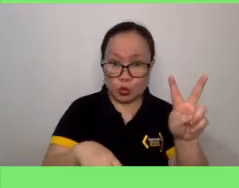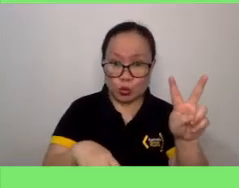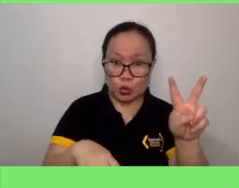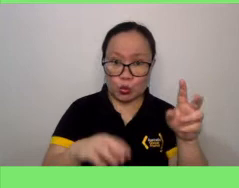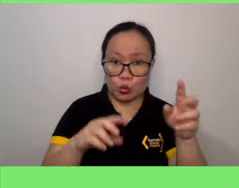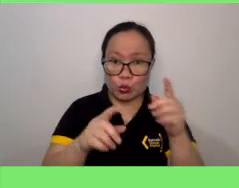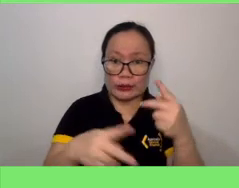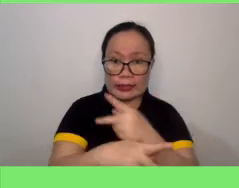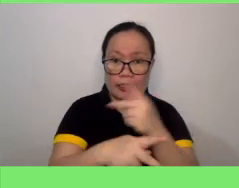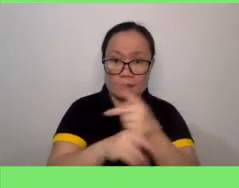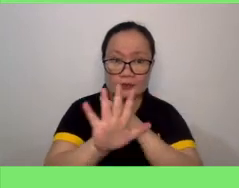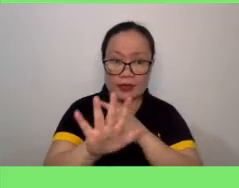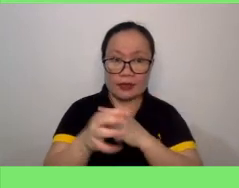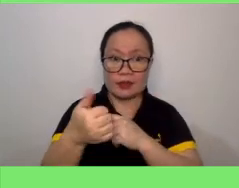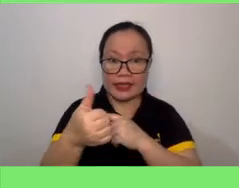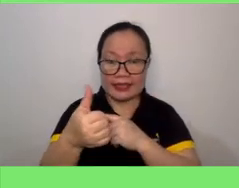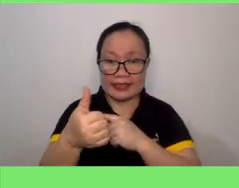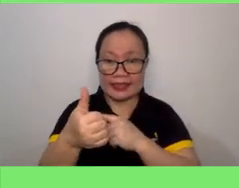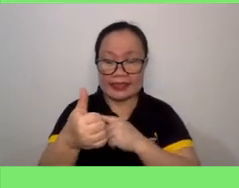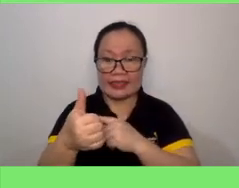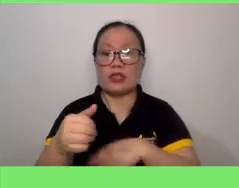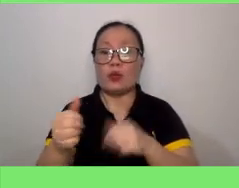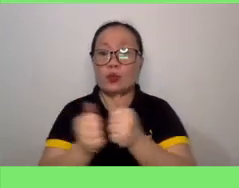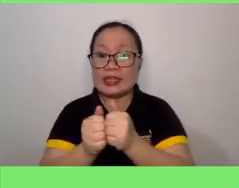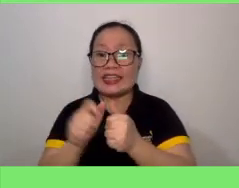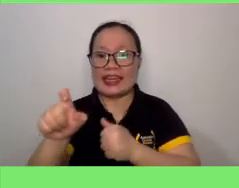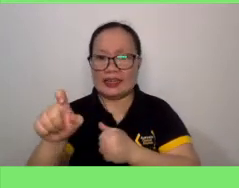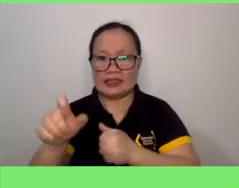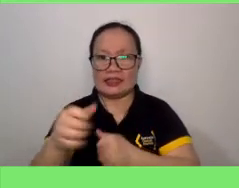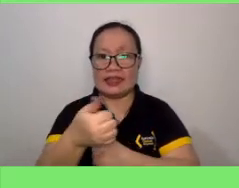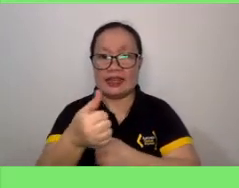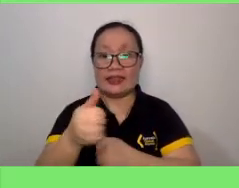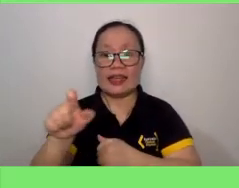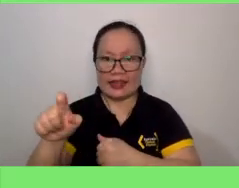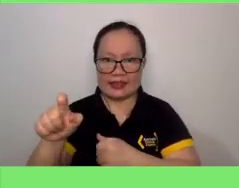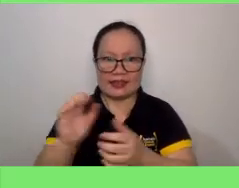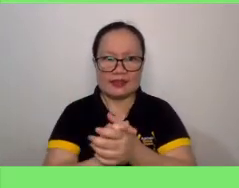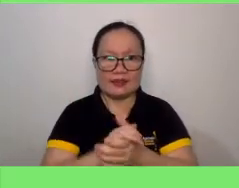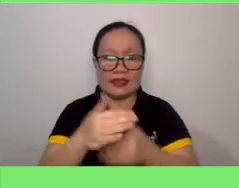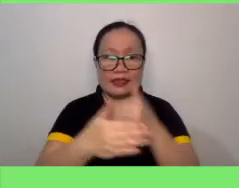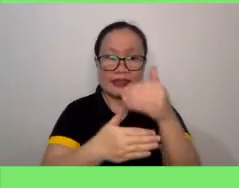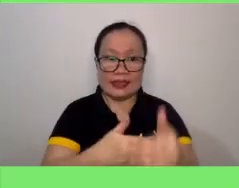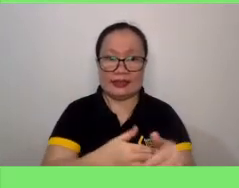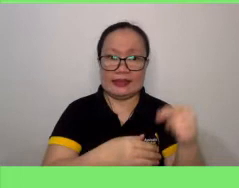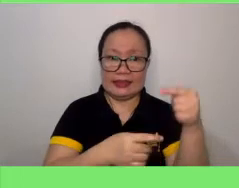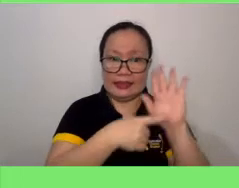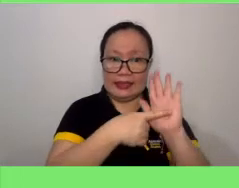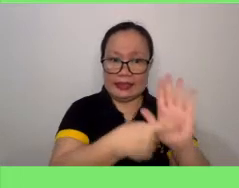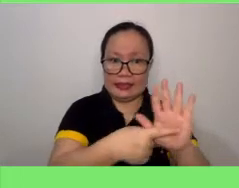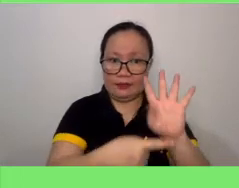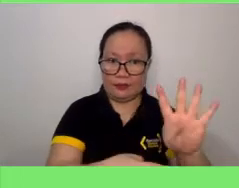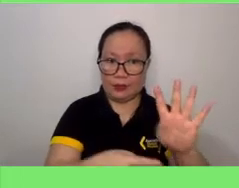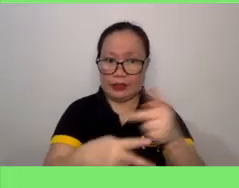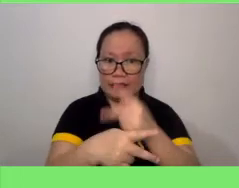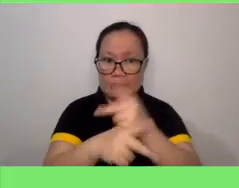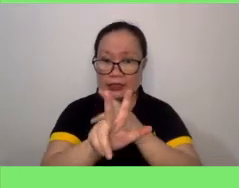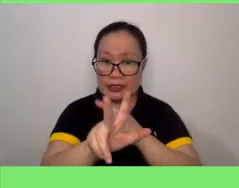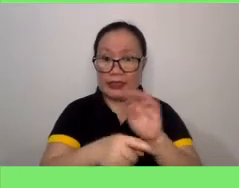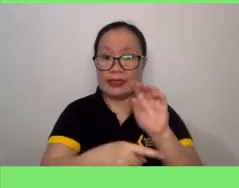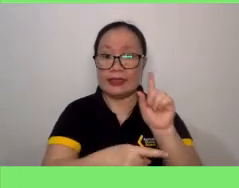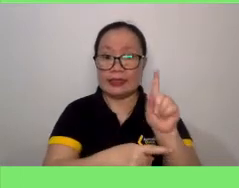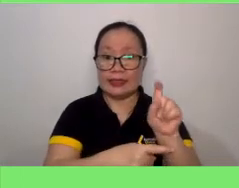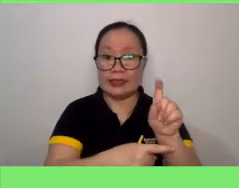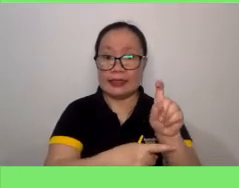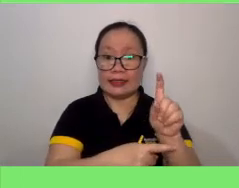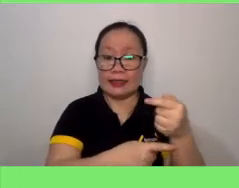times 5, that is 10. And then, may isang variable, 10x. And then, negative 4 times 3, that is negative